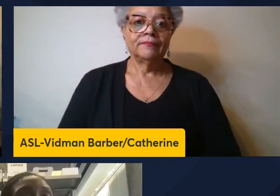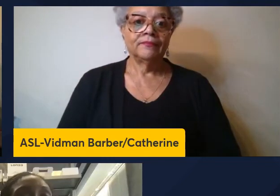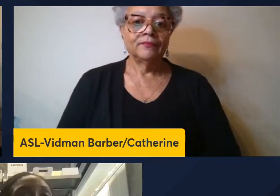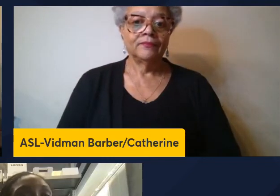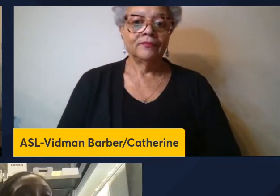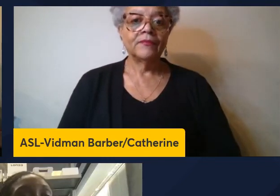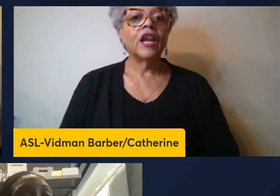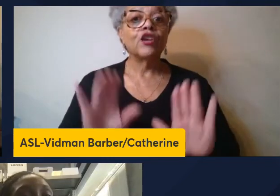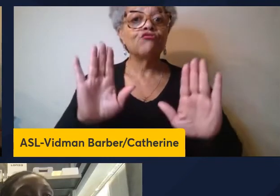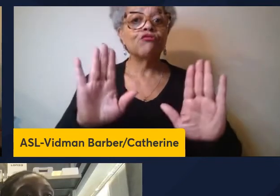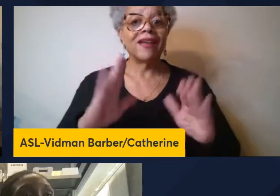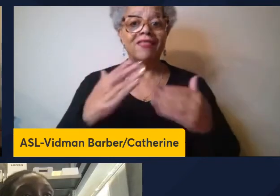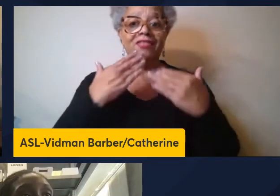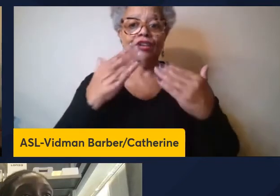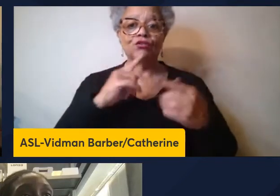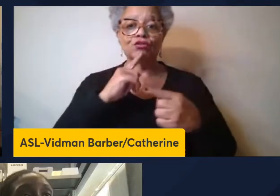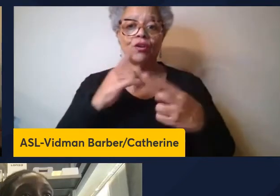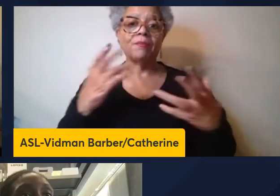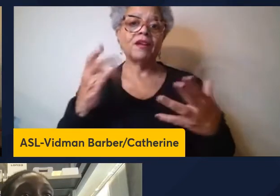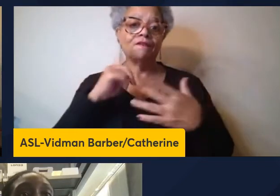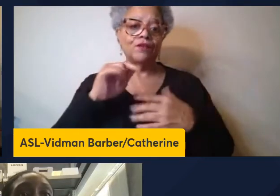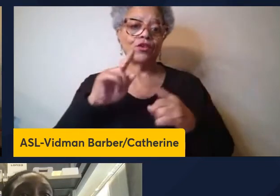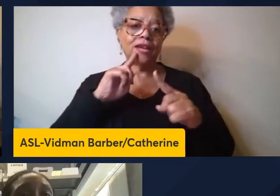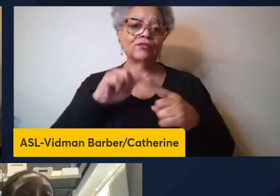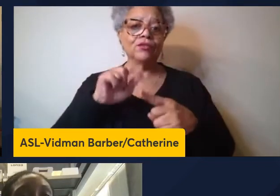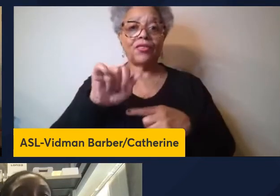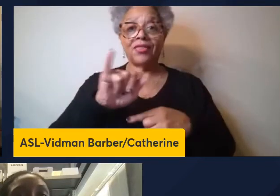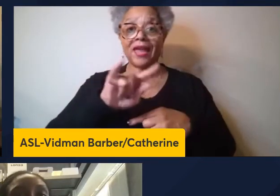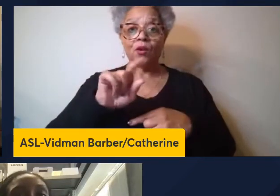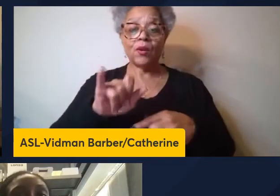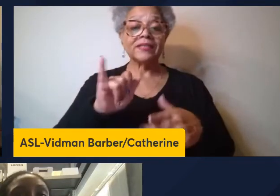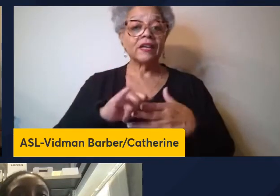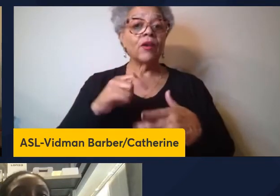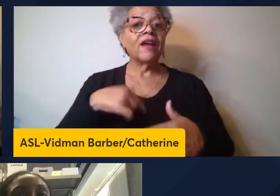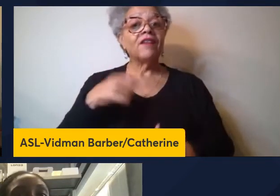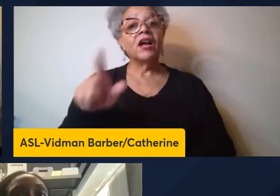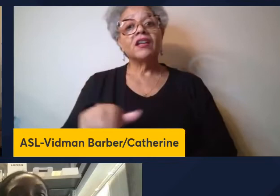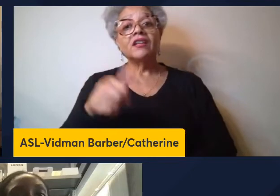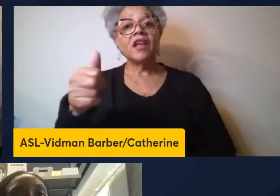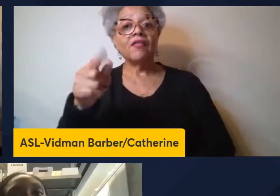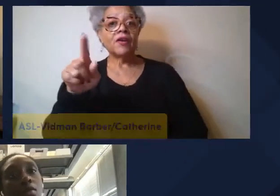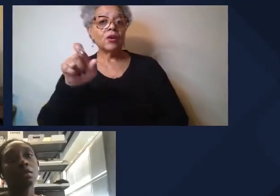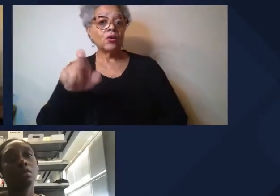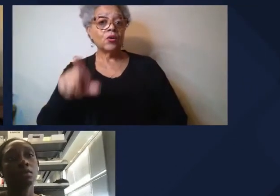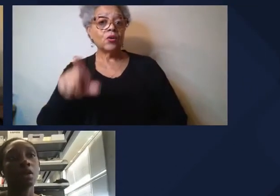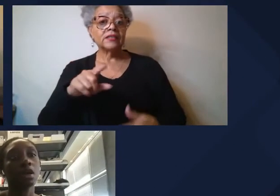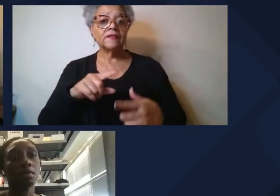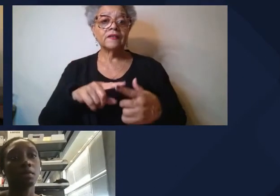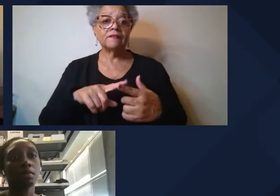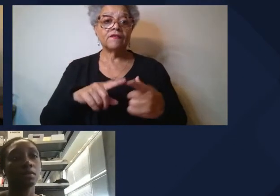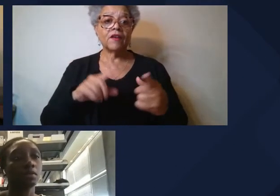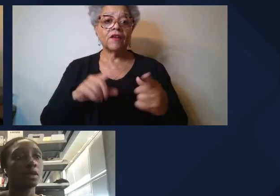Great, thank you so much for your answer to that question. And we have another question from Ayantika Sen.